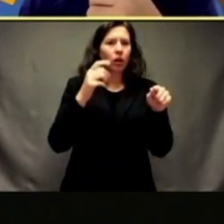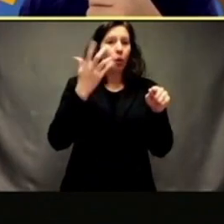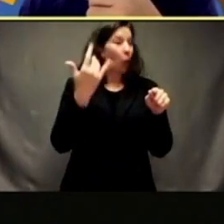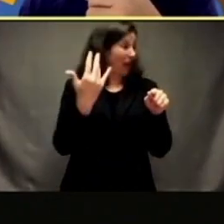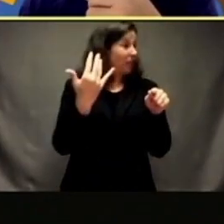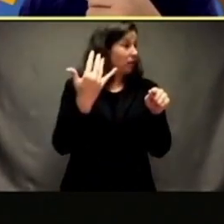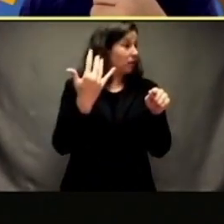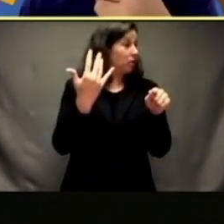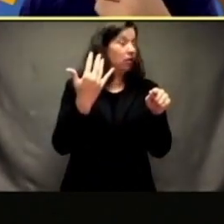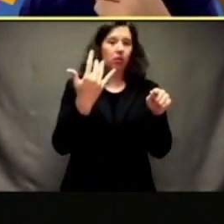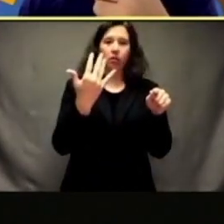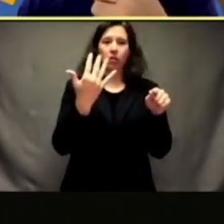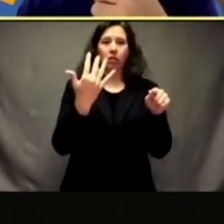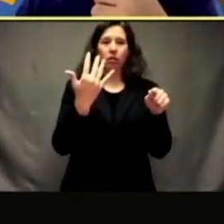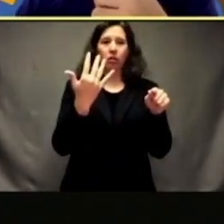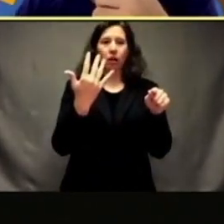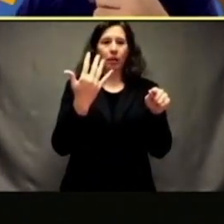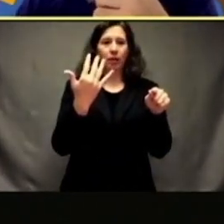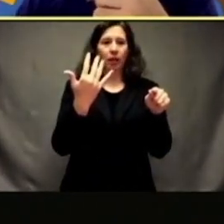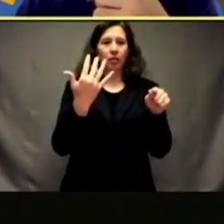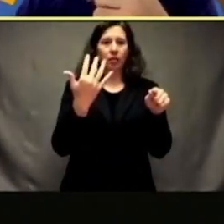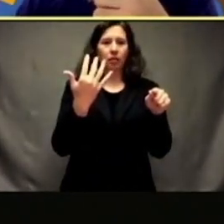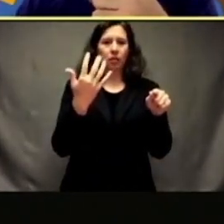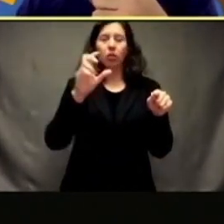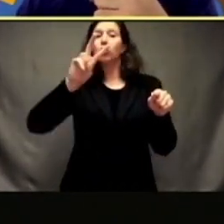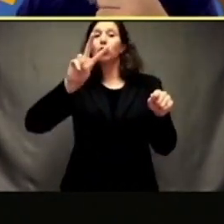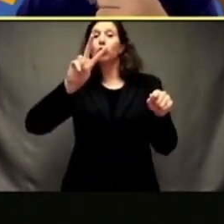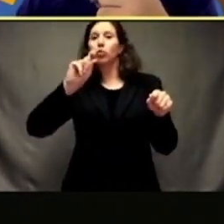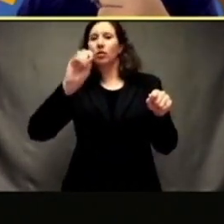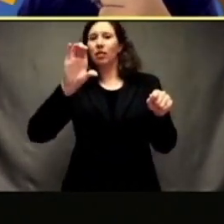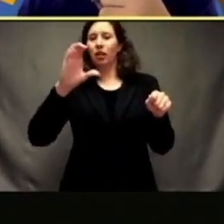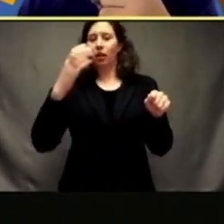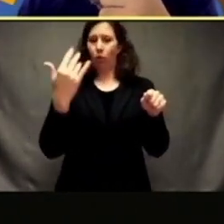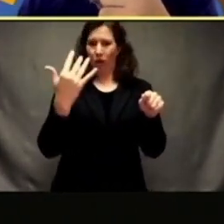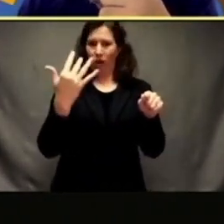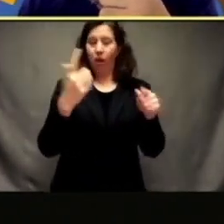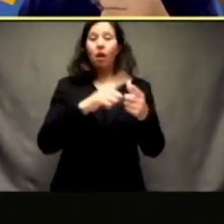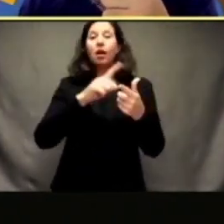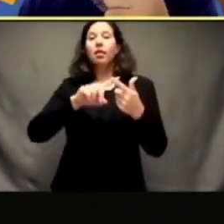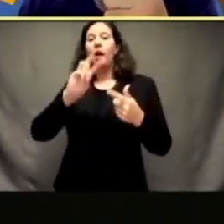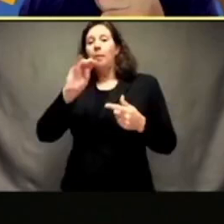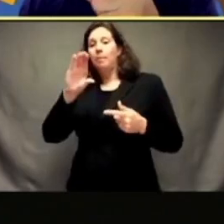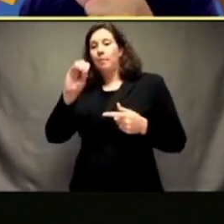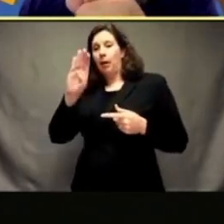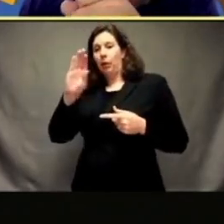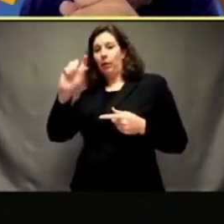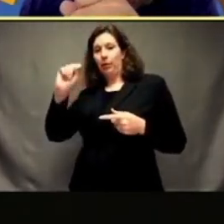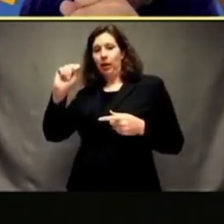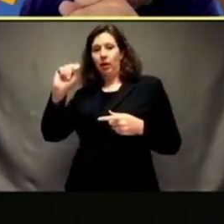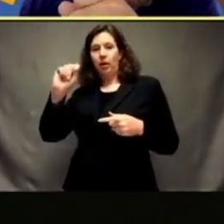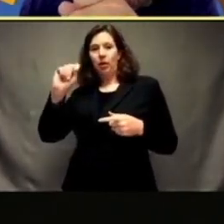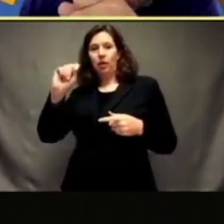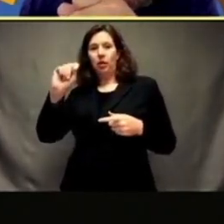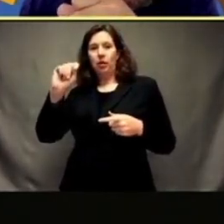maybe 2 seconds. And then on microbit blocks, clear display.